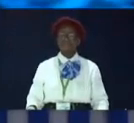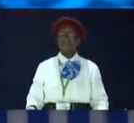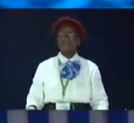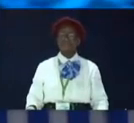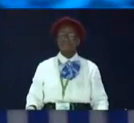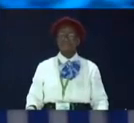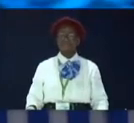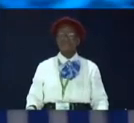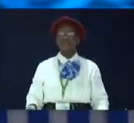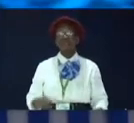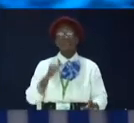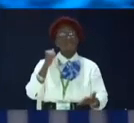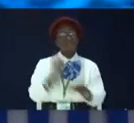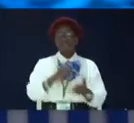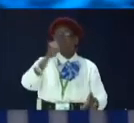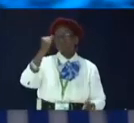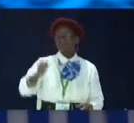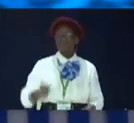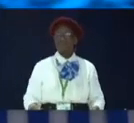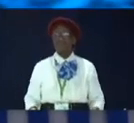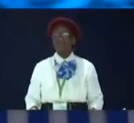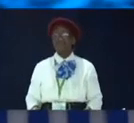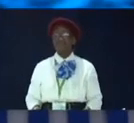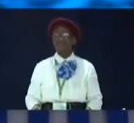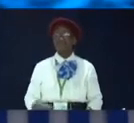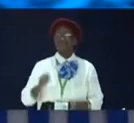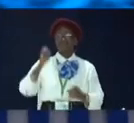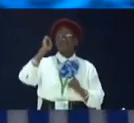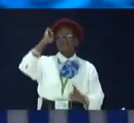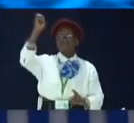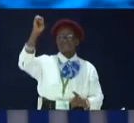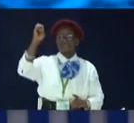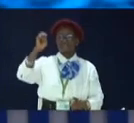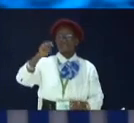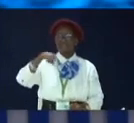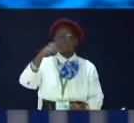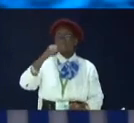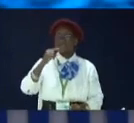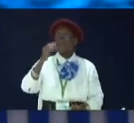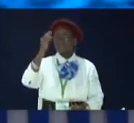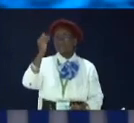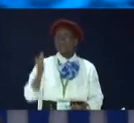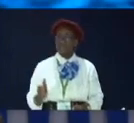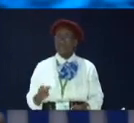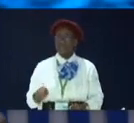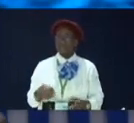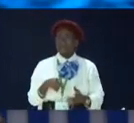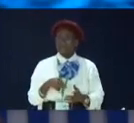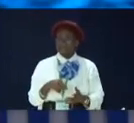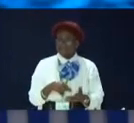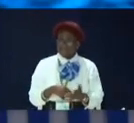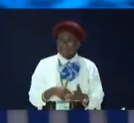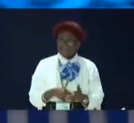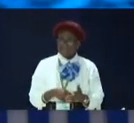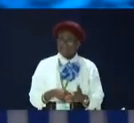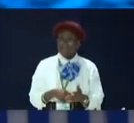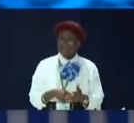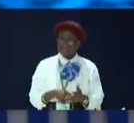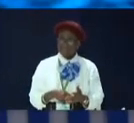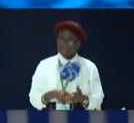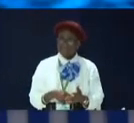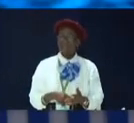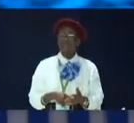re. And he said, by this shall you know. Eleyi gan ni o wa je ami ti wa fi mo